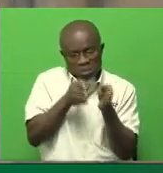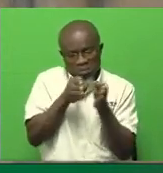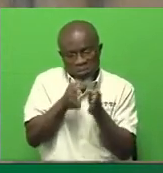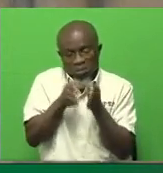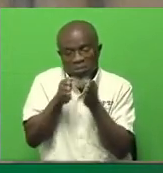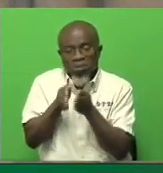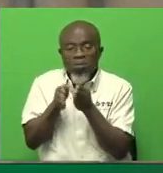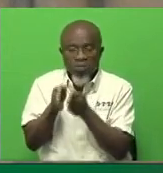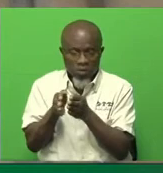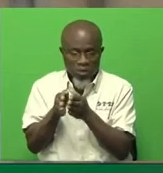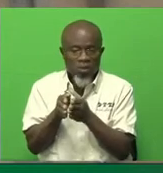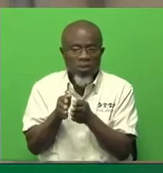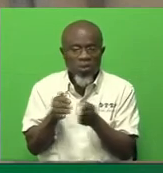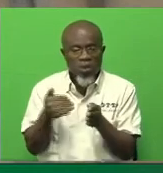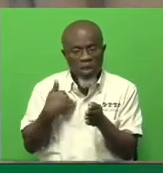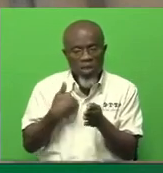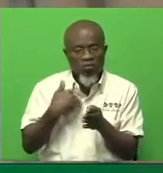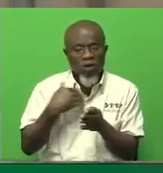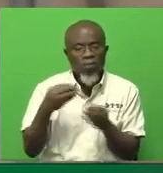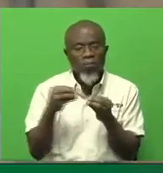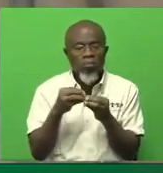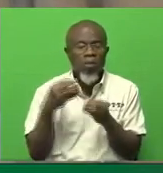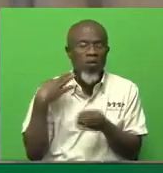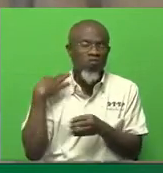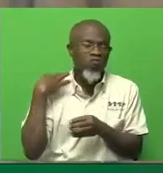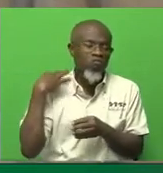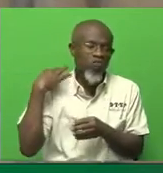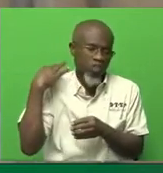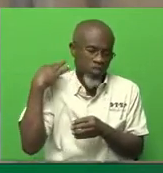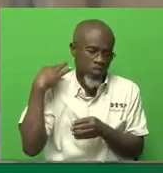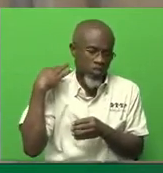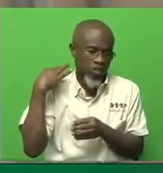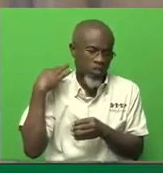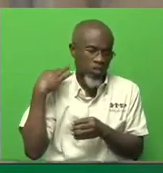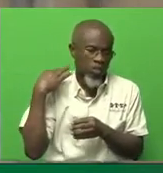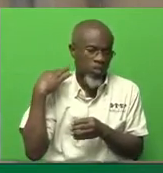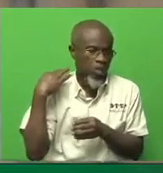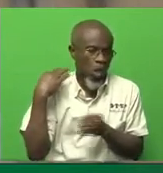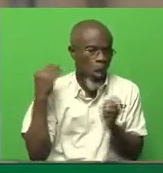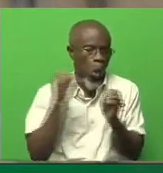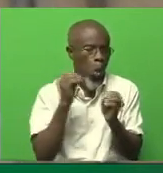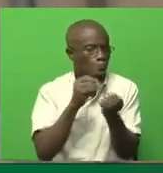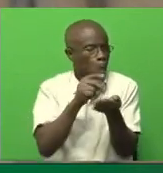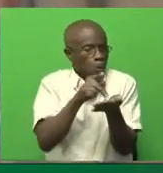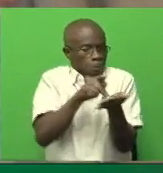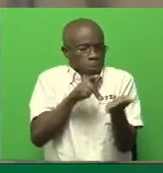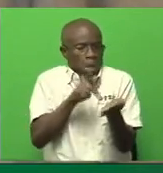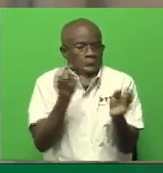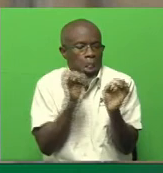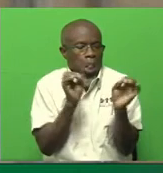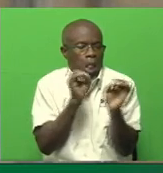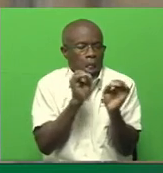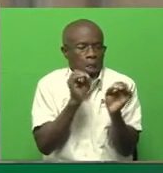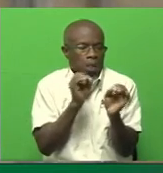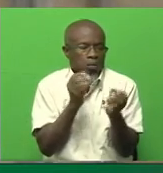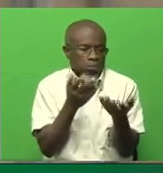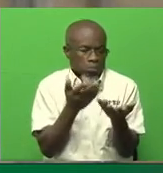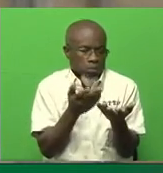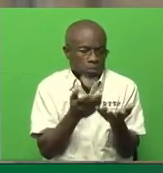move to a voluntary non-renumerable blood donation system but of course coveted